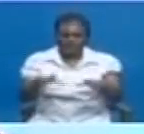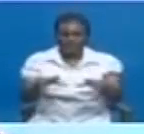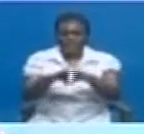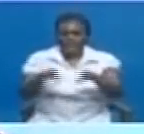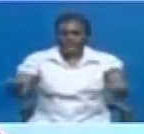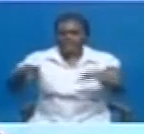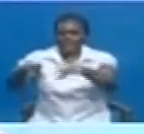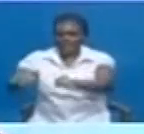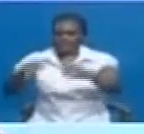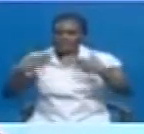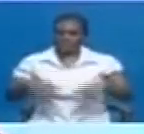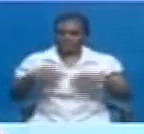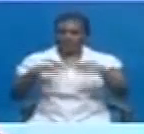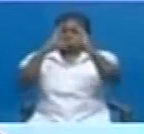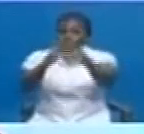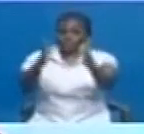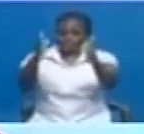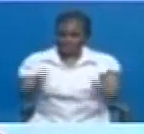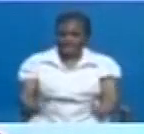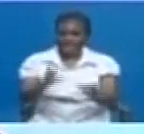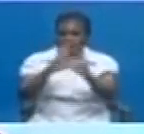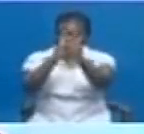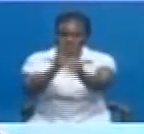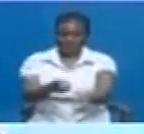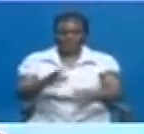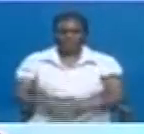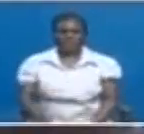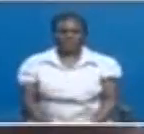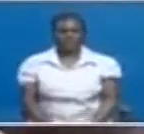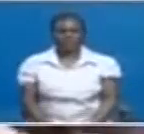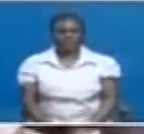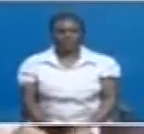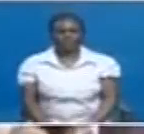land grabbers. KTN's Francis Ontomo now reports.